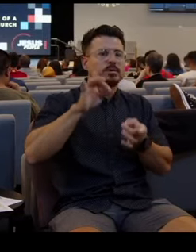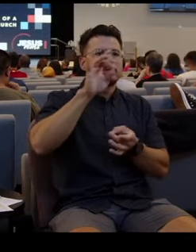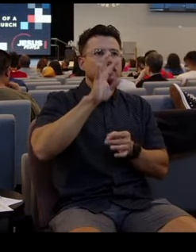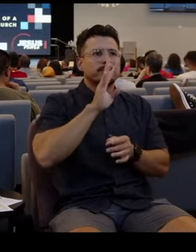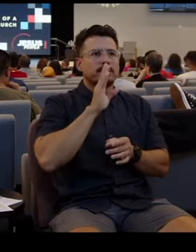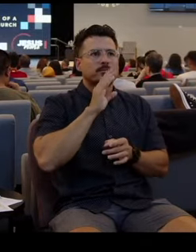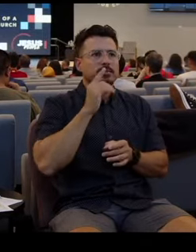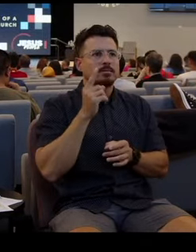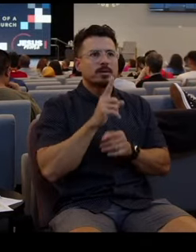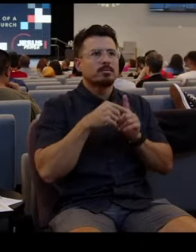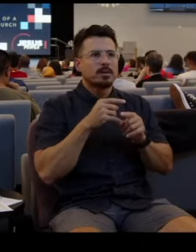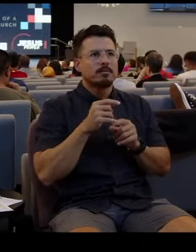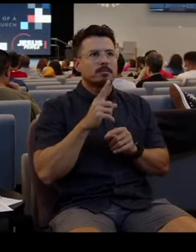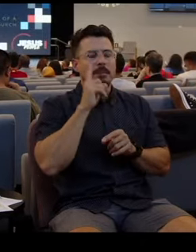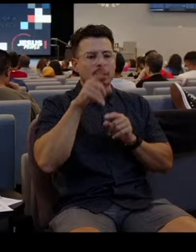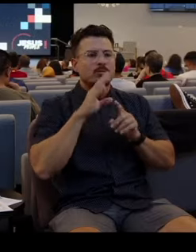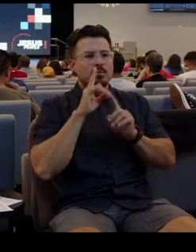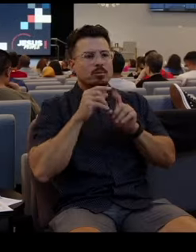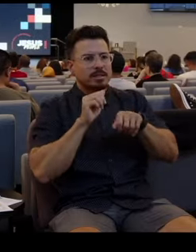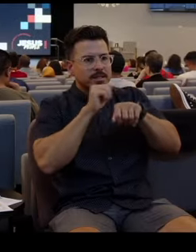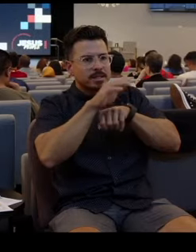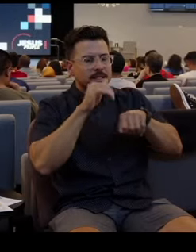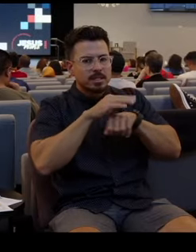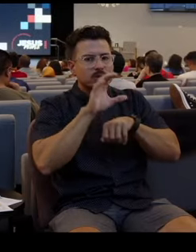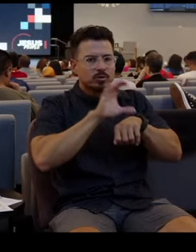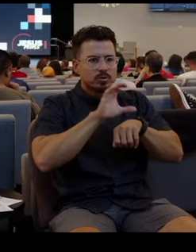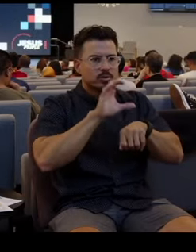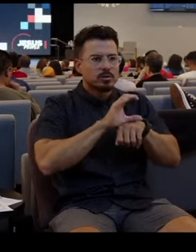want to get to when we talk about sending out churches, people.